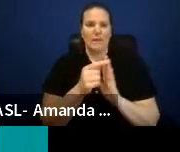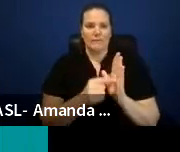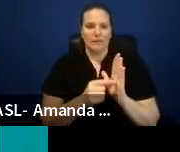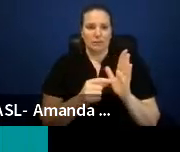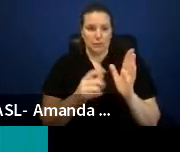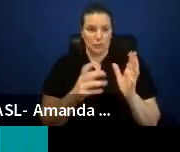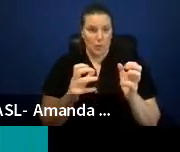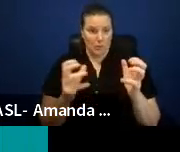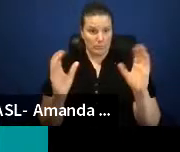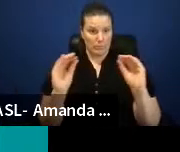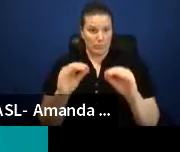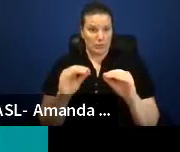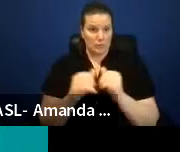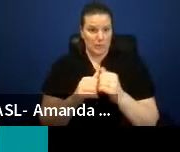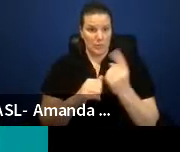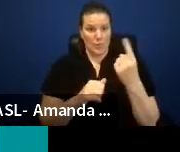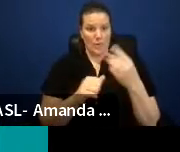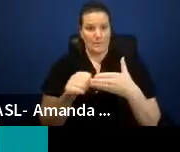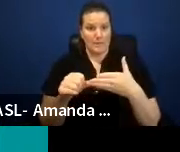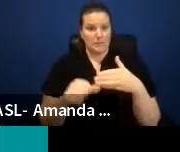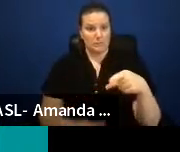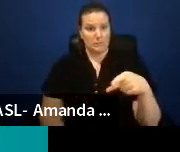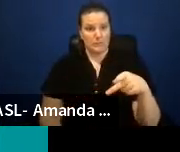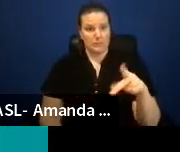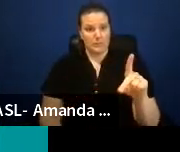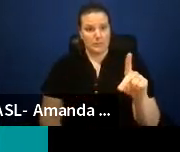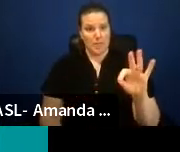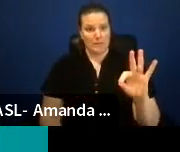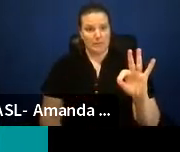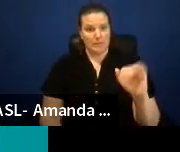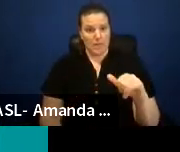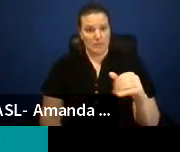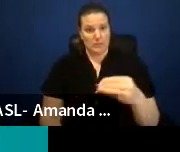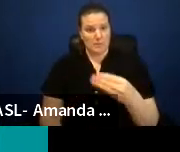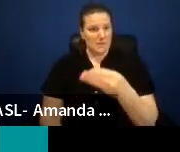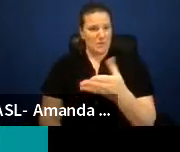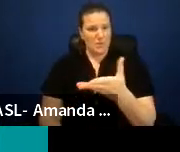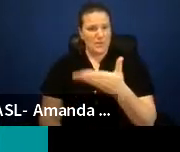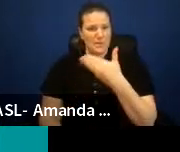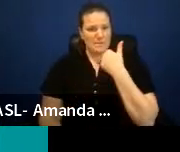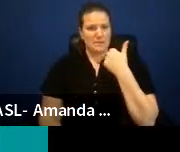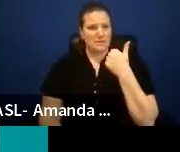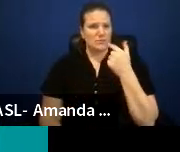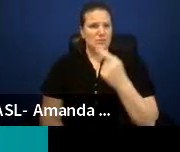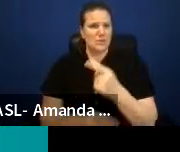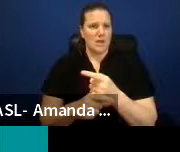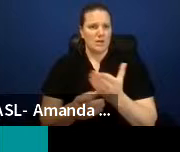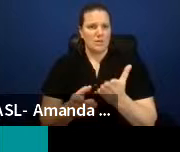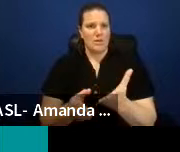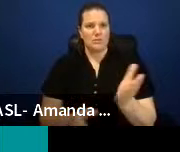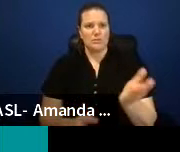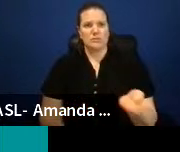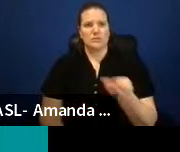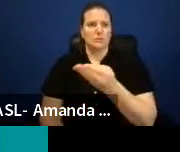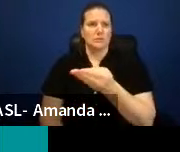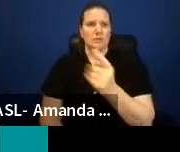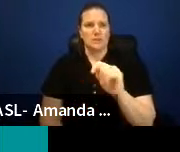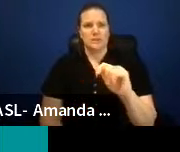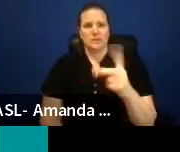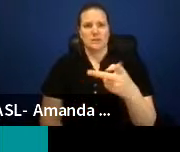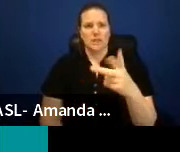put together as just a 1-page PDF or something like that and submitted? Or what would be the right way to submit text that